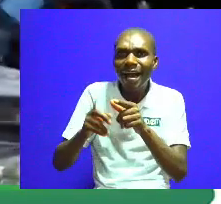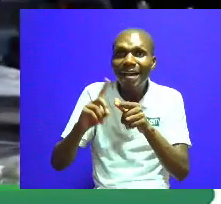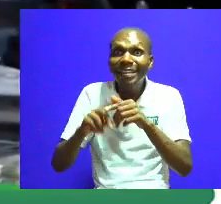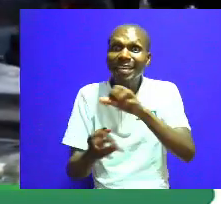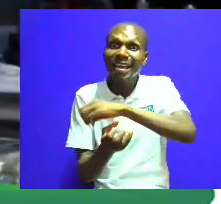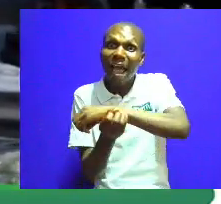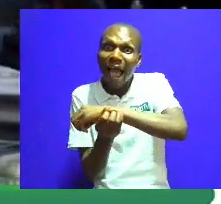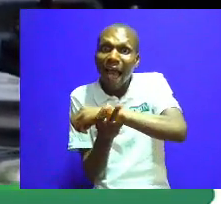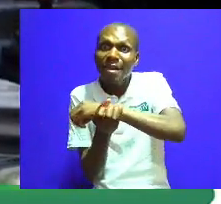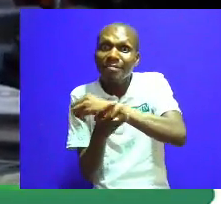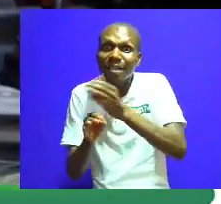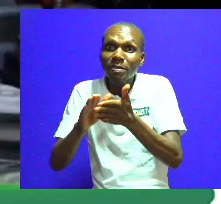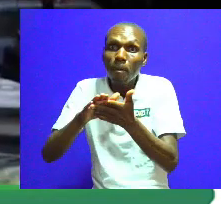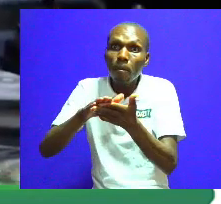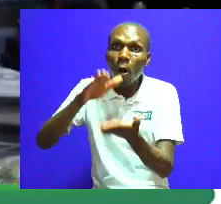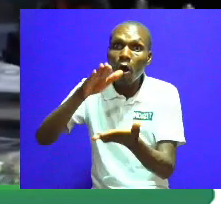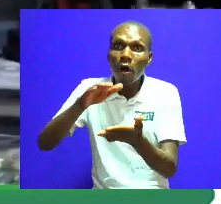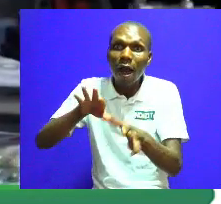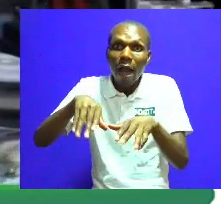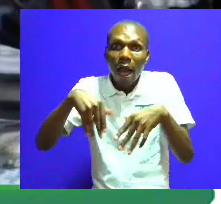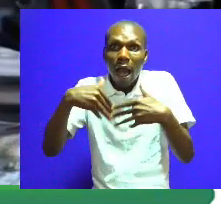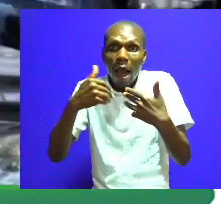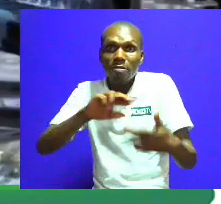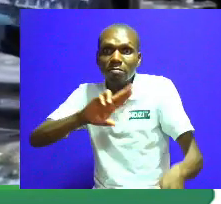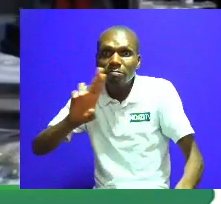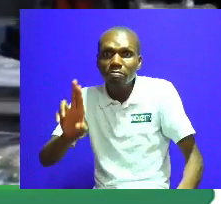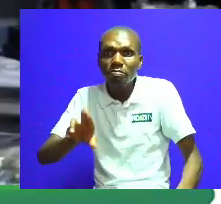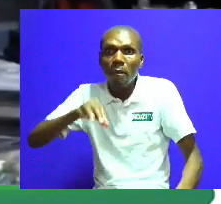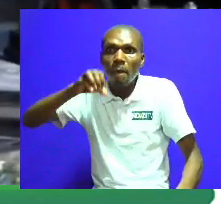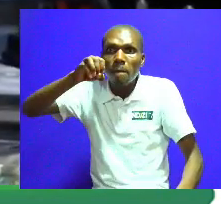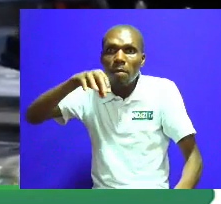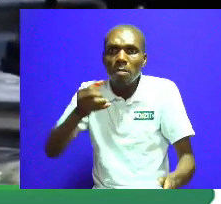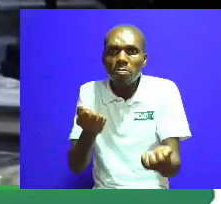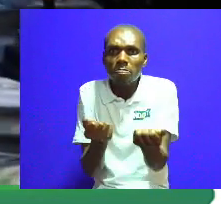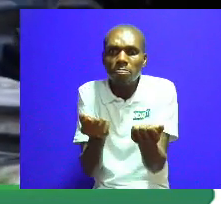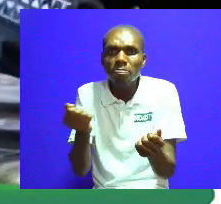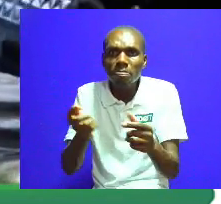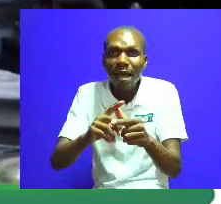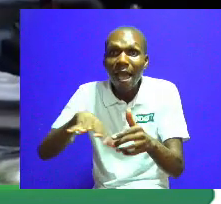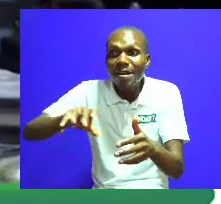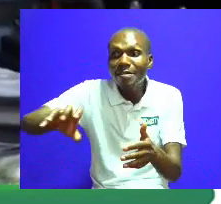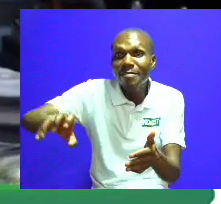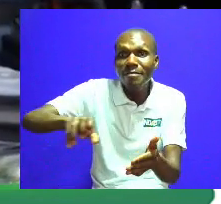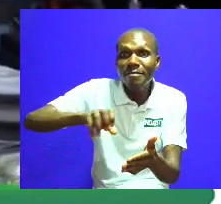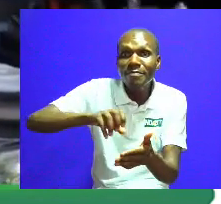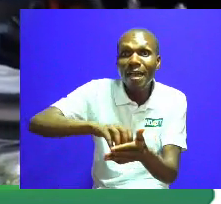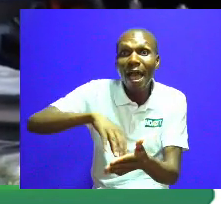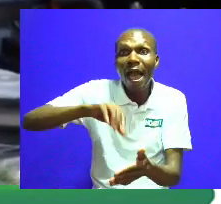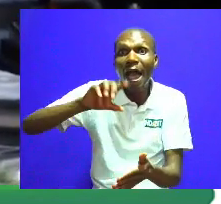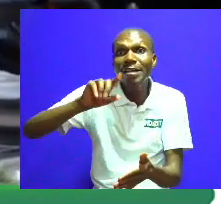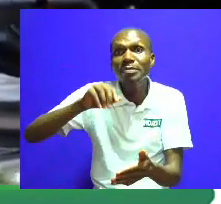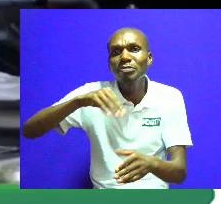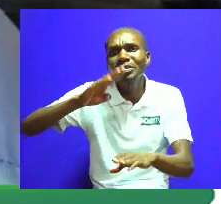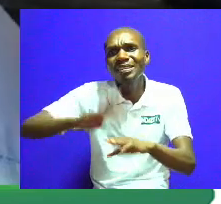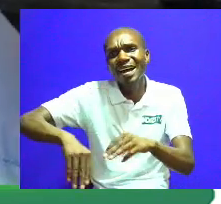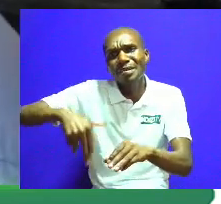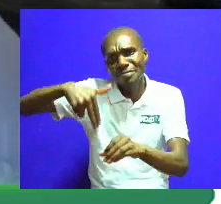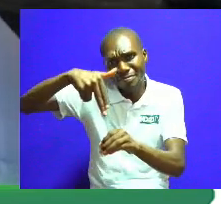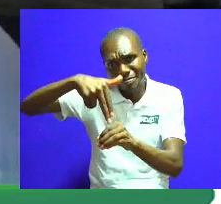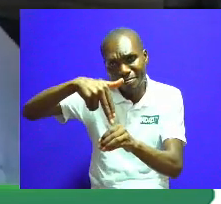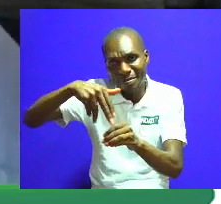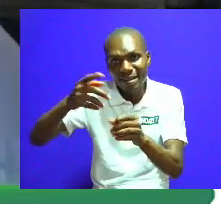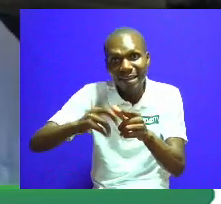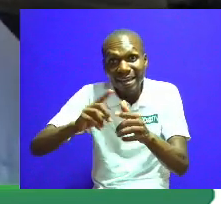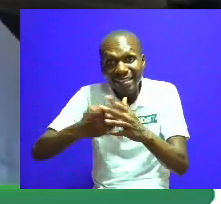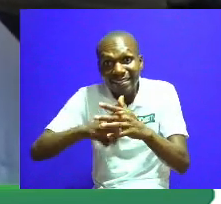erera asobu agare igore gali yeye asate bali goliri yogo charge ni goliri nse kubwa ama butare igoro.